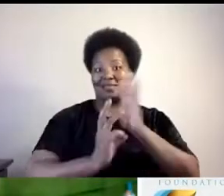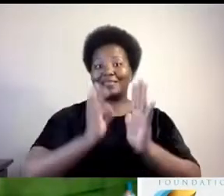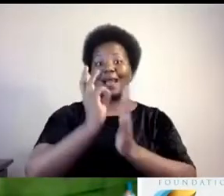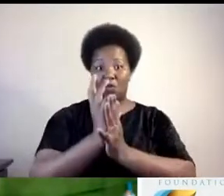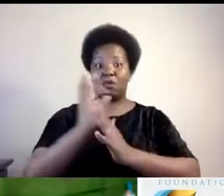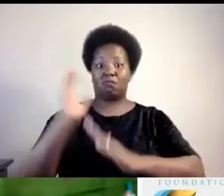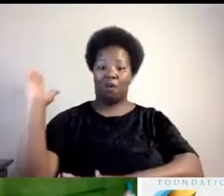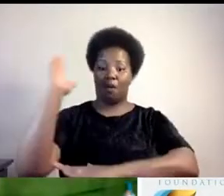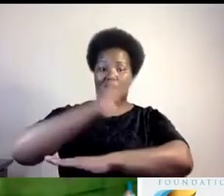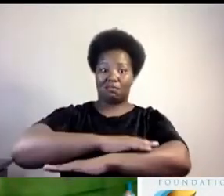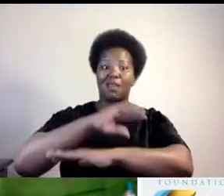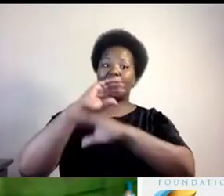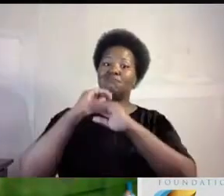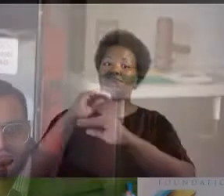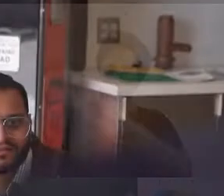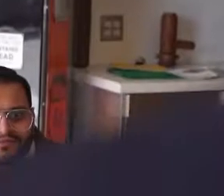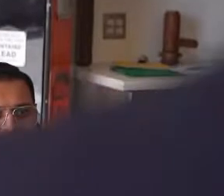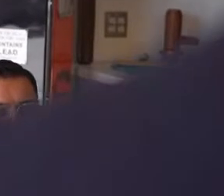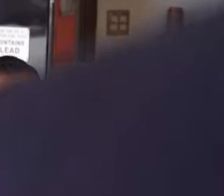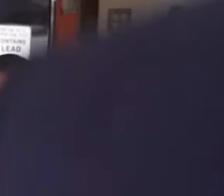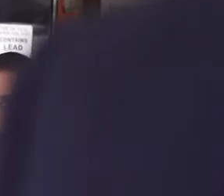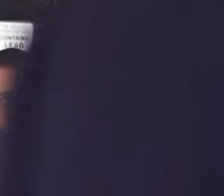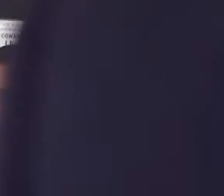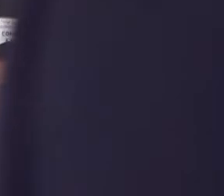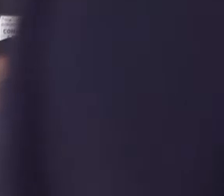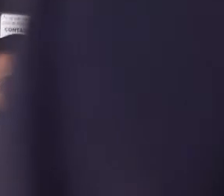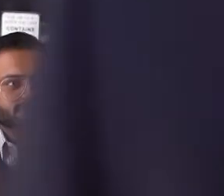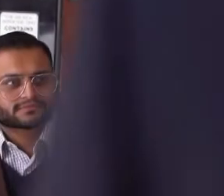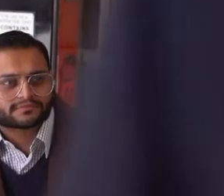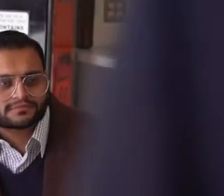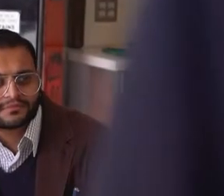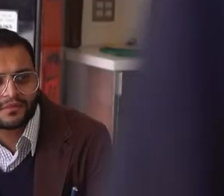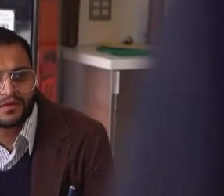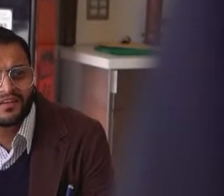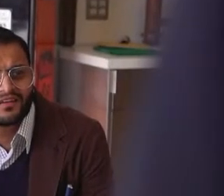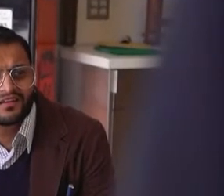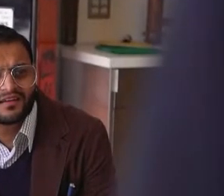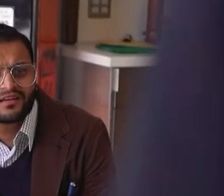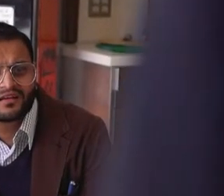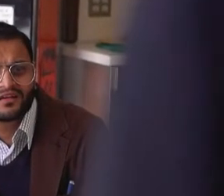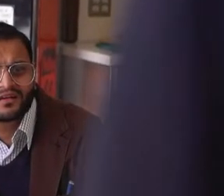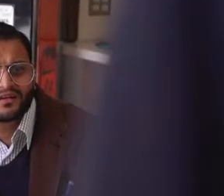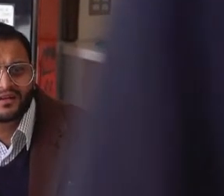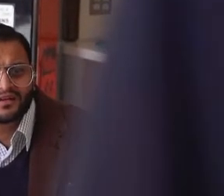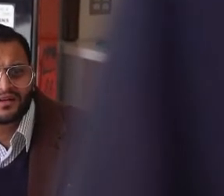for many people. But when we started to have requests for this program